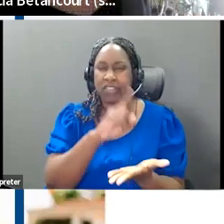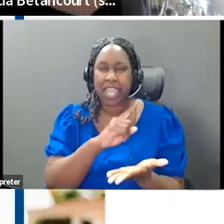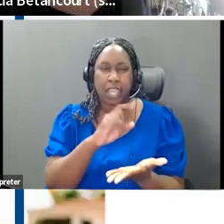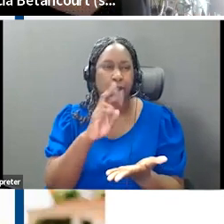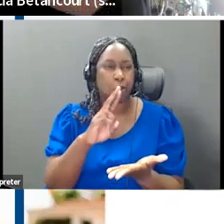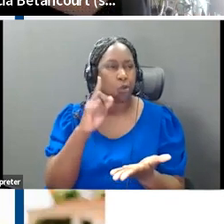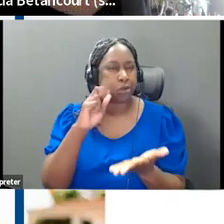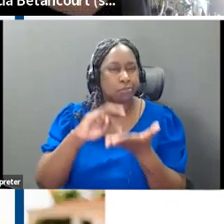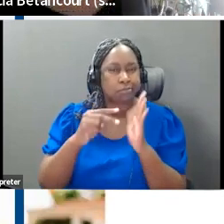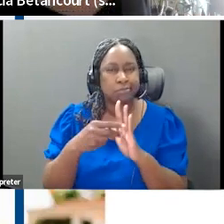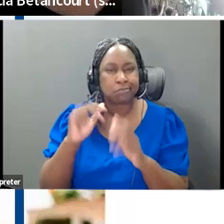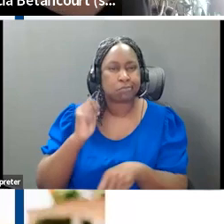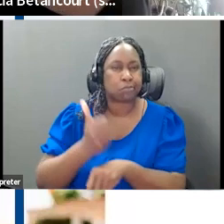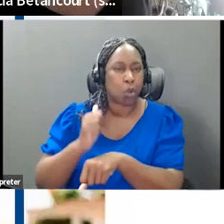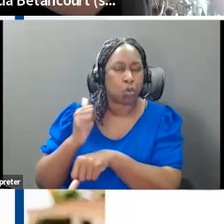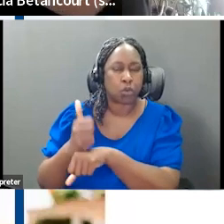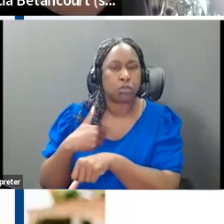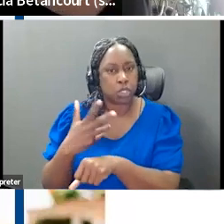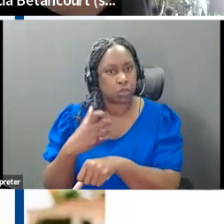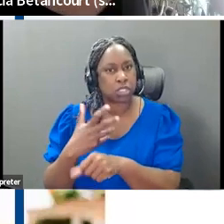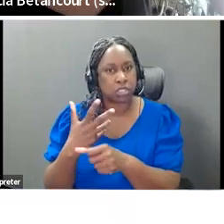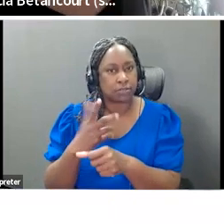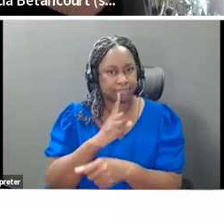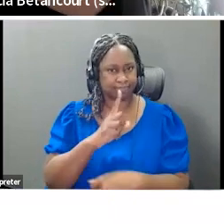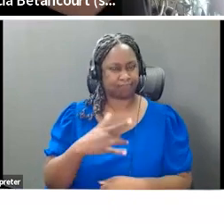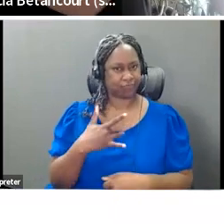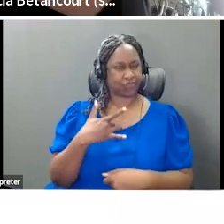added to the authenticity of the book itself.